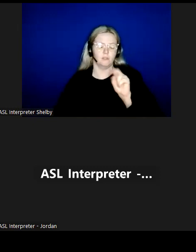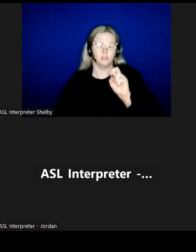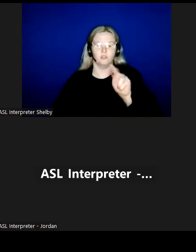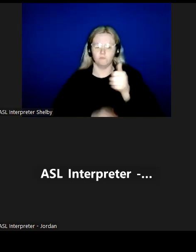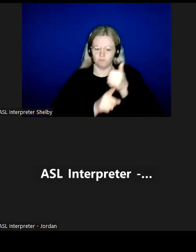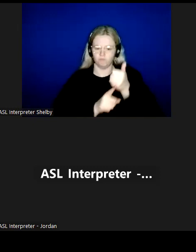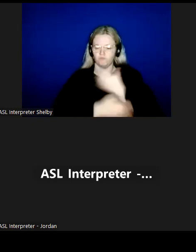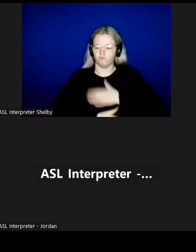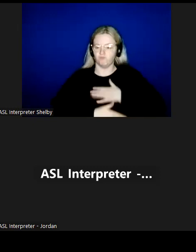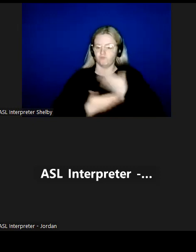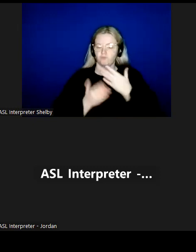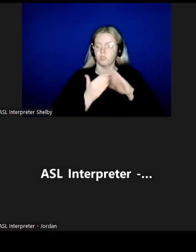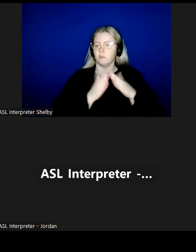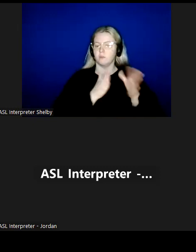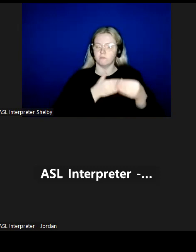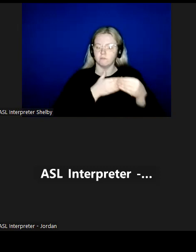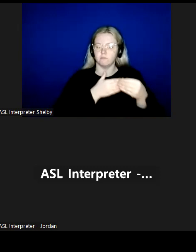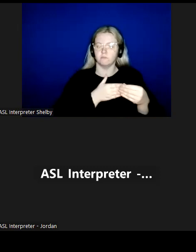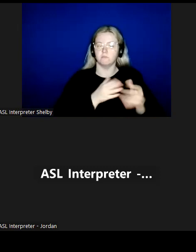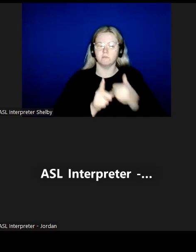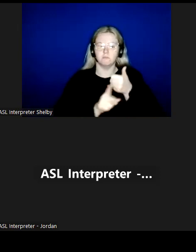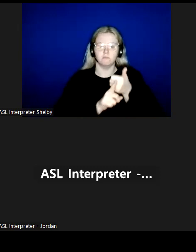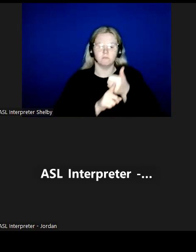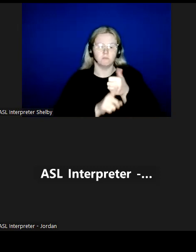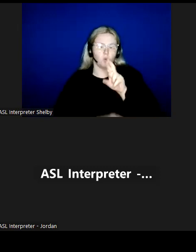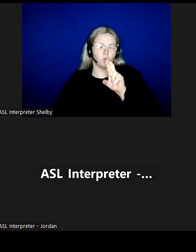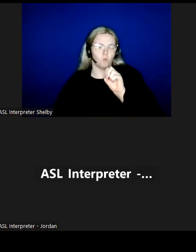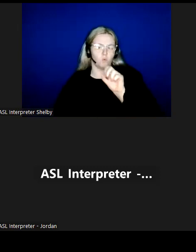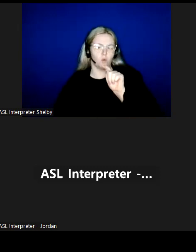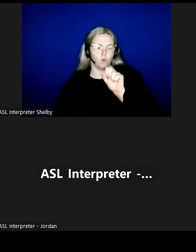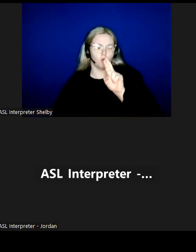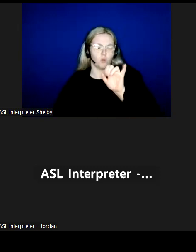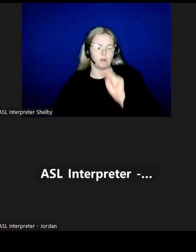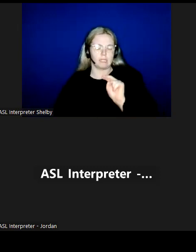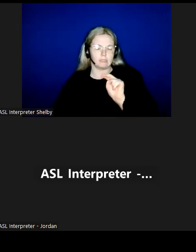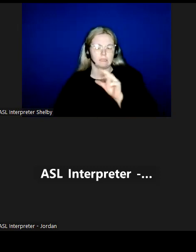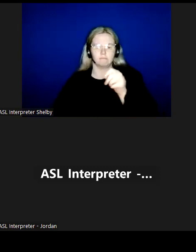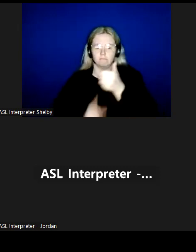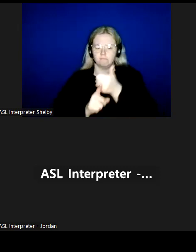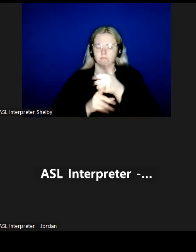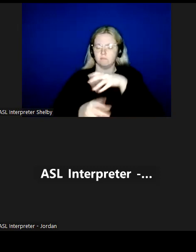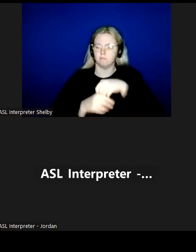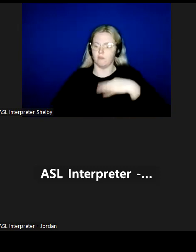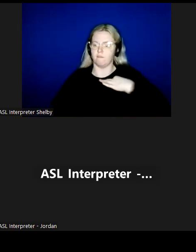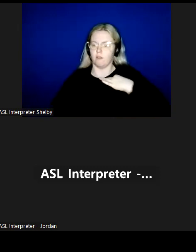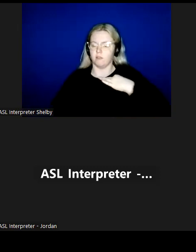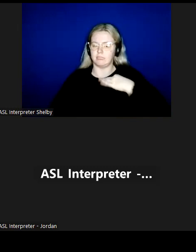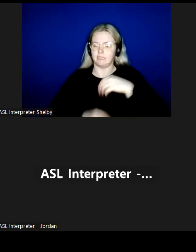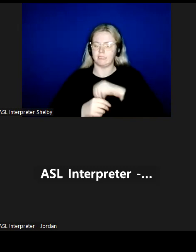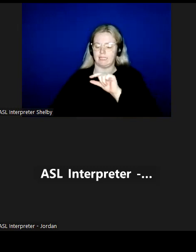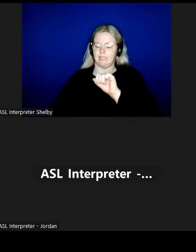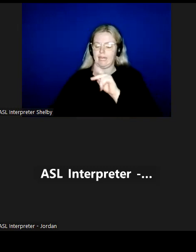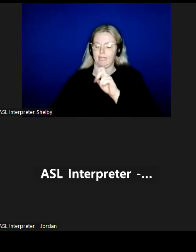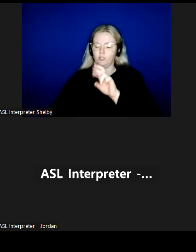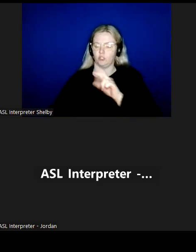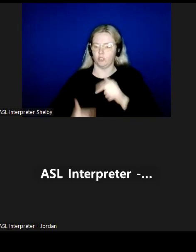leadership. She is a proud Rotarian and also volunteers with her community groups in Gander, where she lives with her husband and her